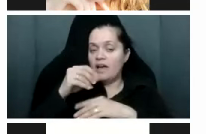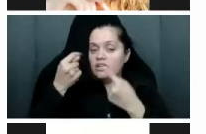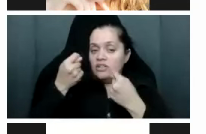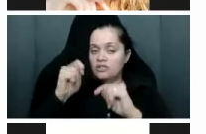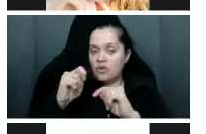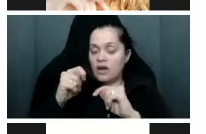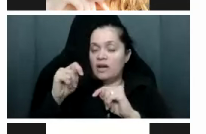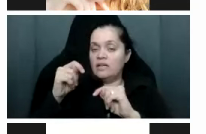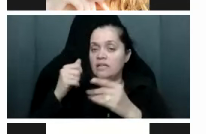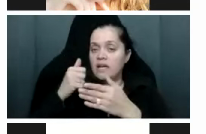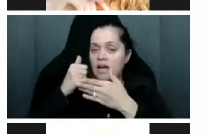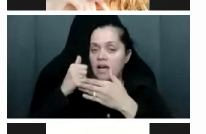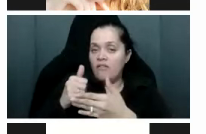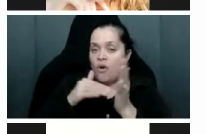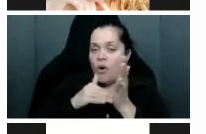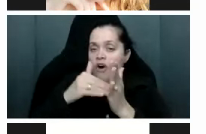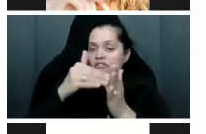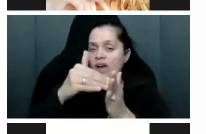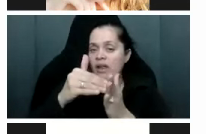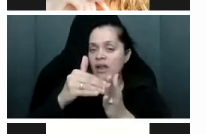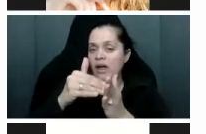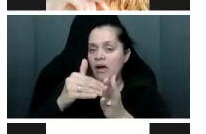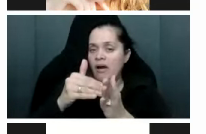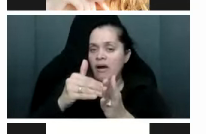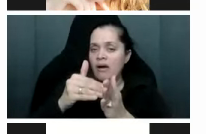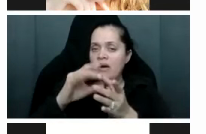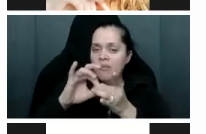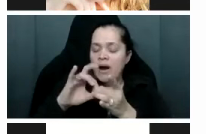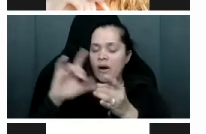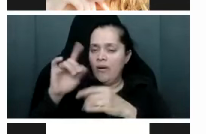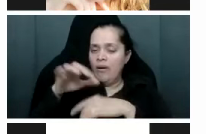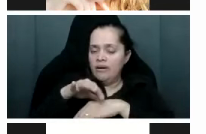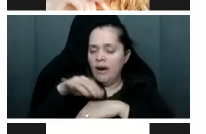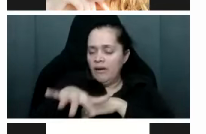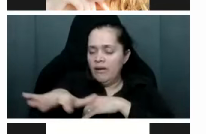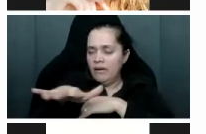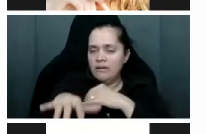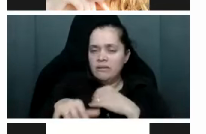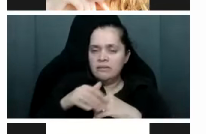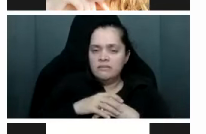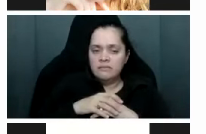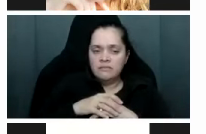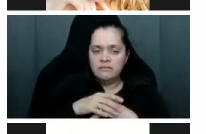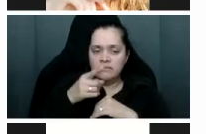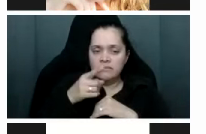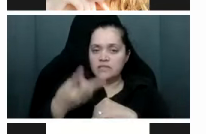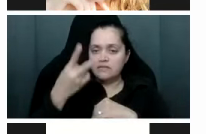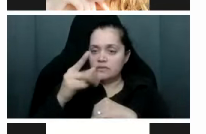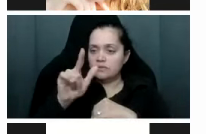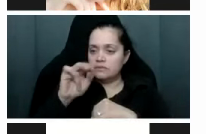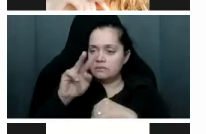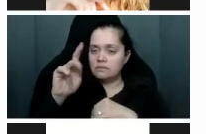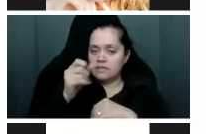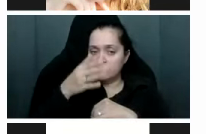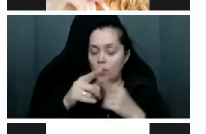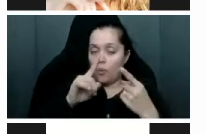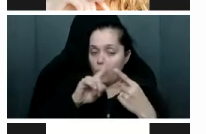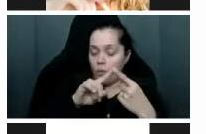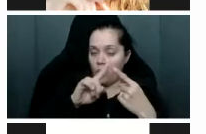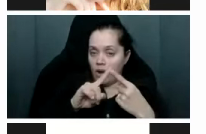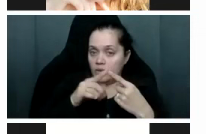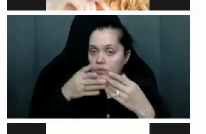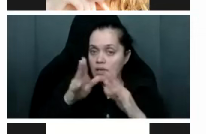have you think often about geography. So there's two links there. One link will allow you